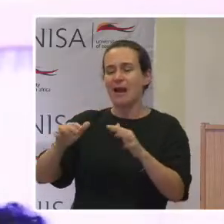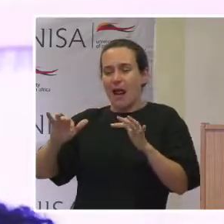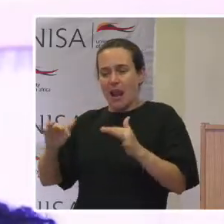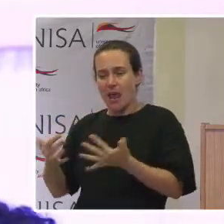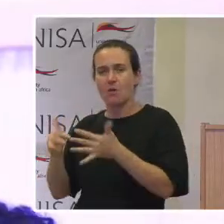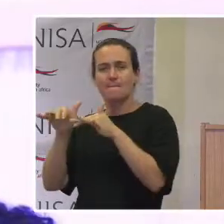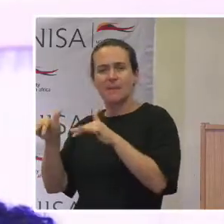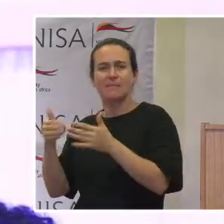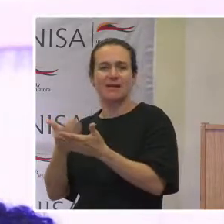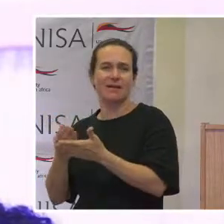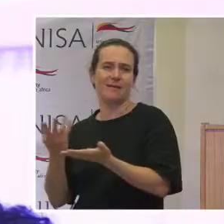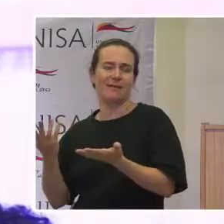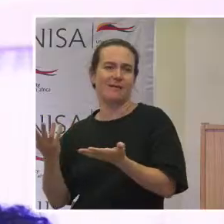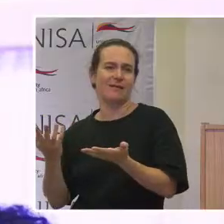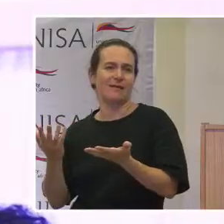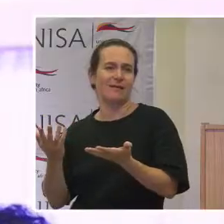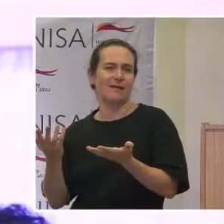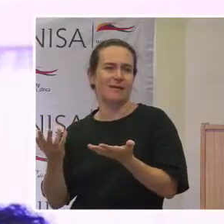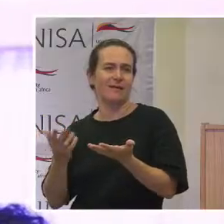for